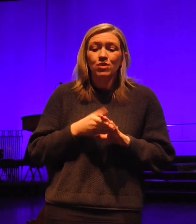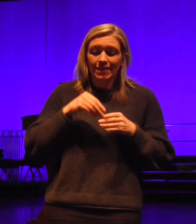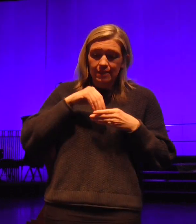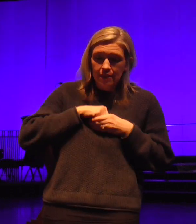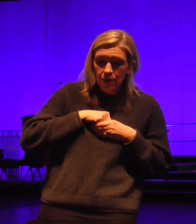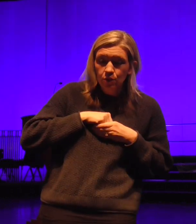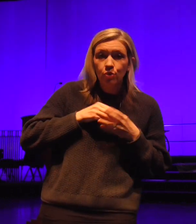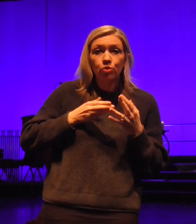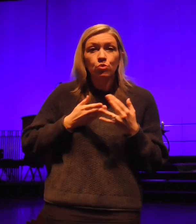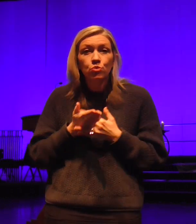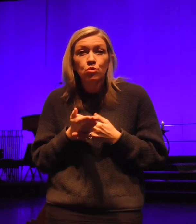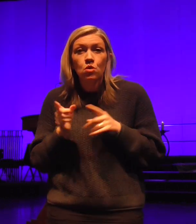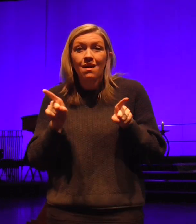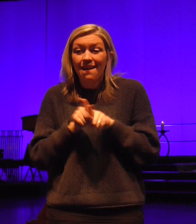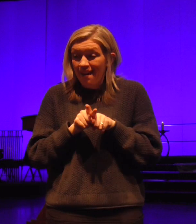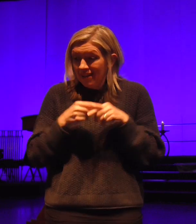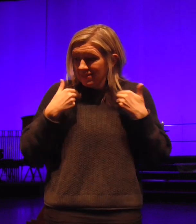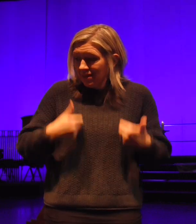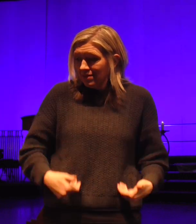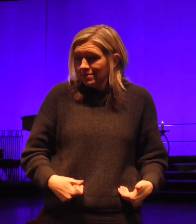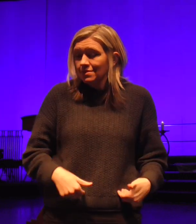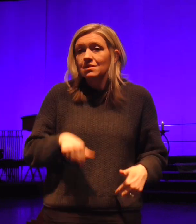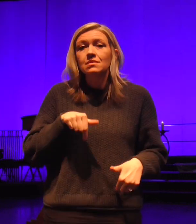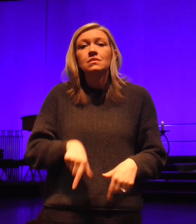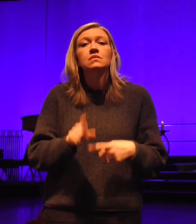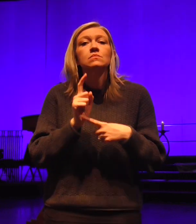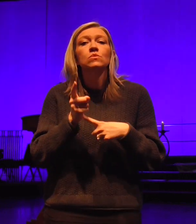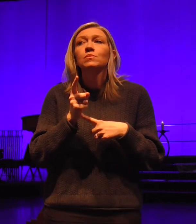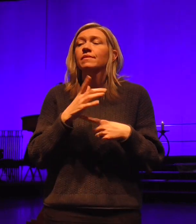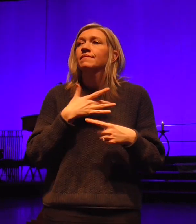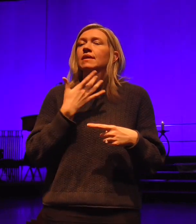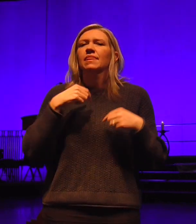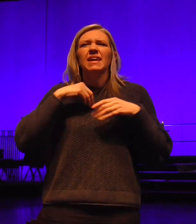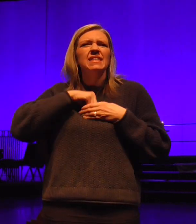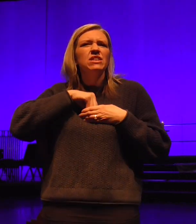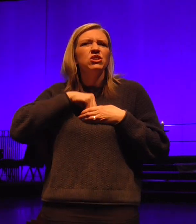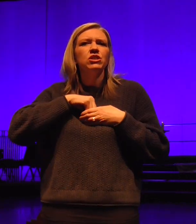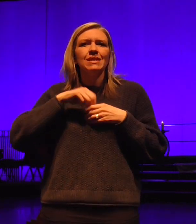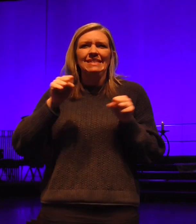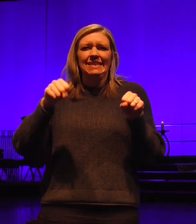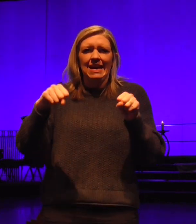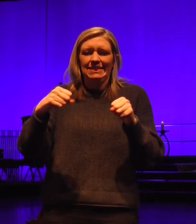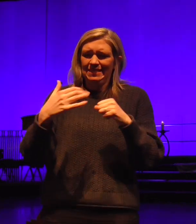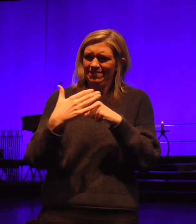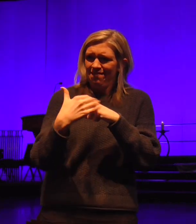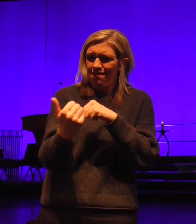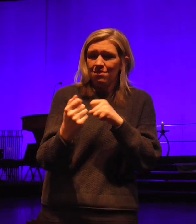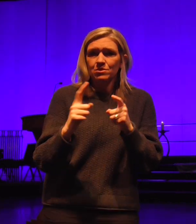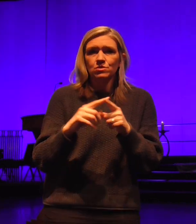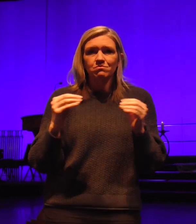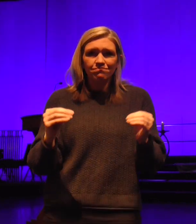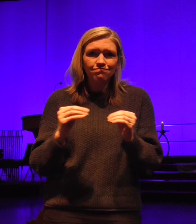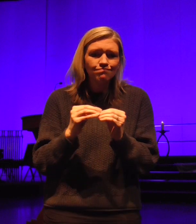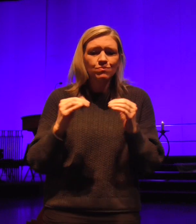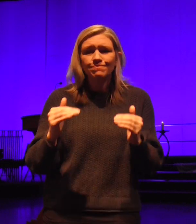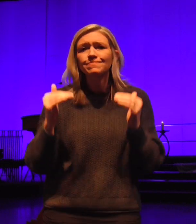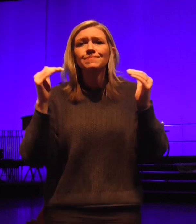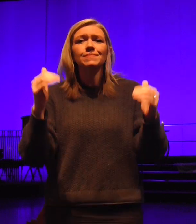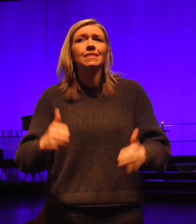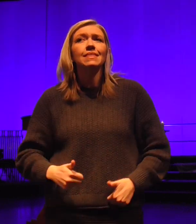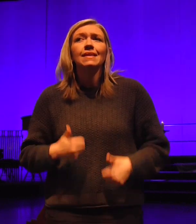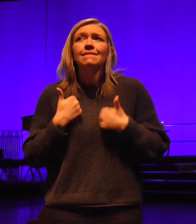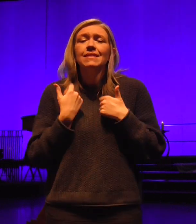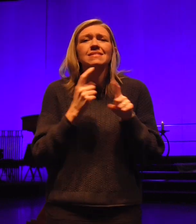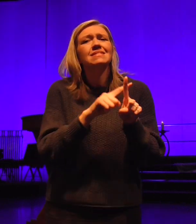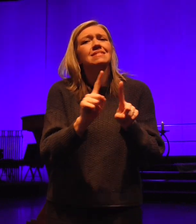as us. And in this moment, as we feel that inner yes calling us to greater living in different areas